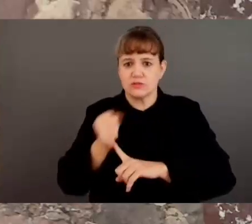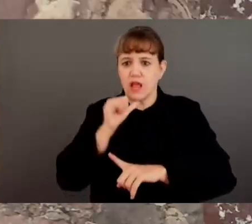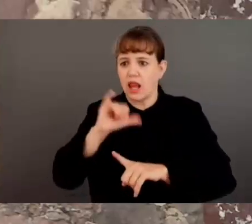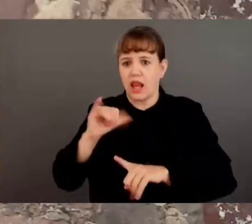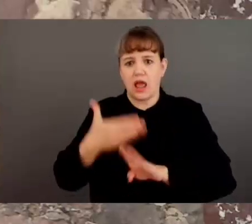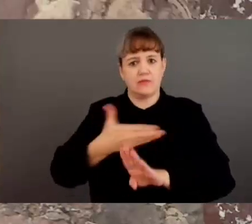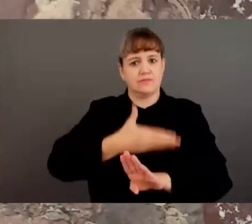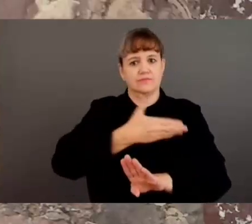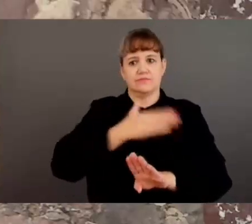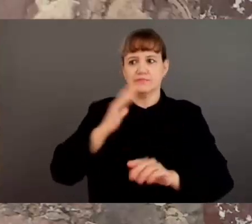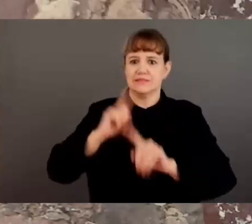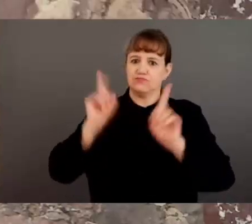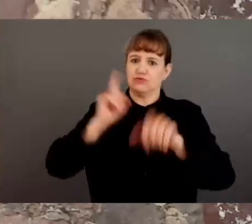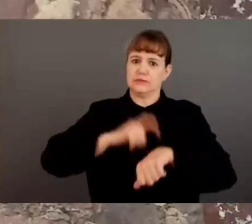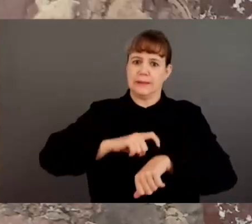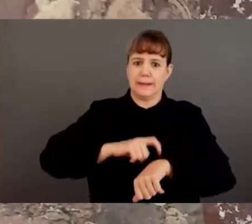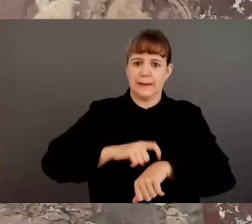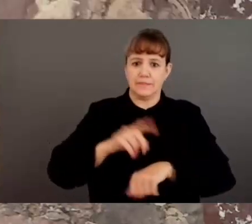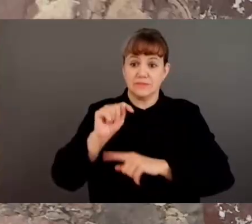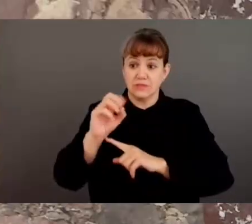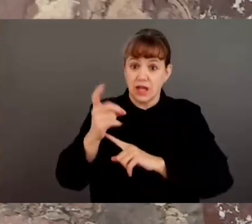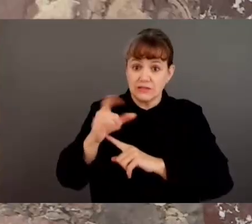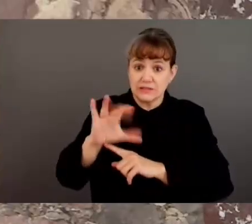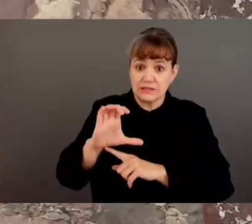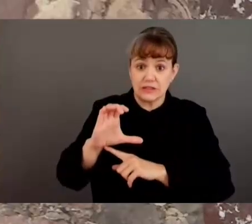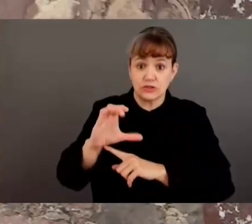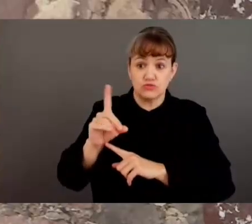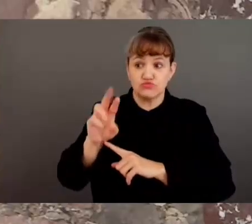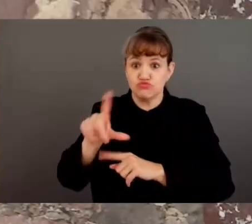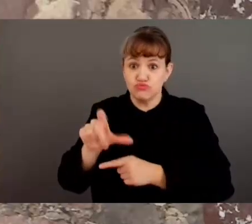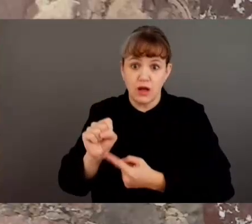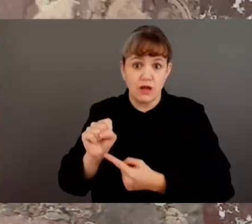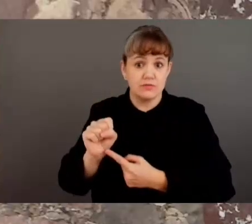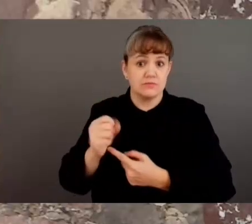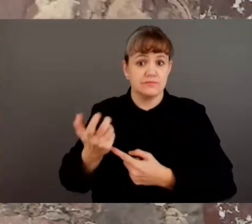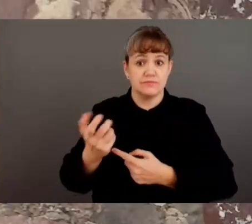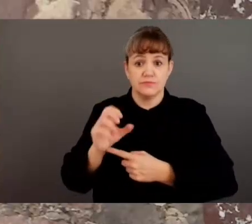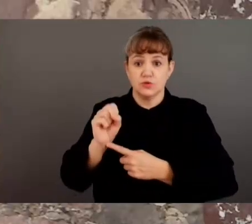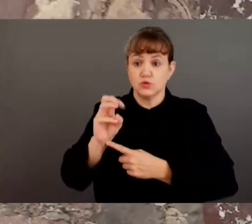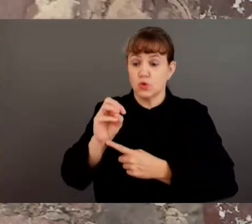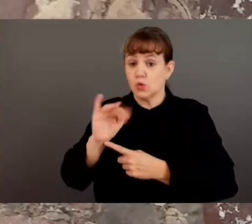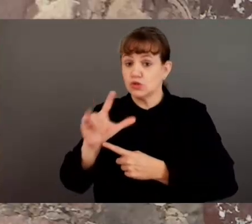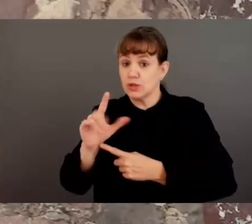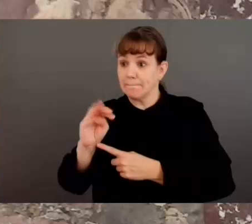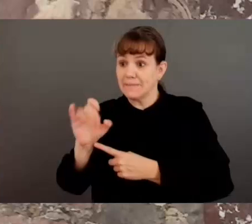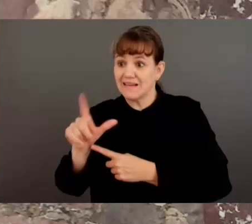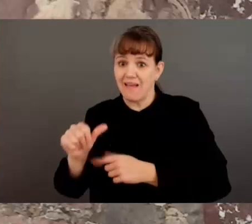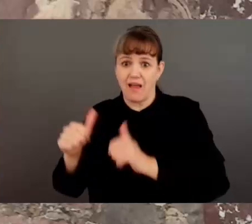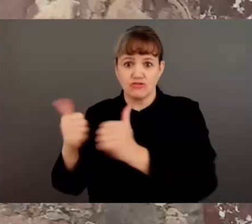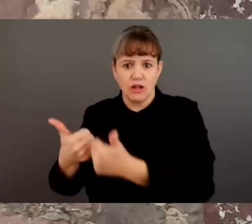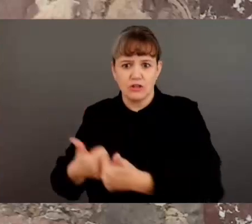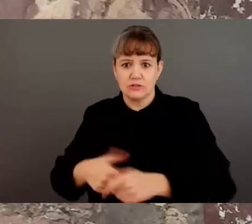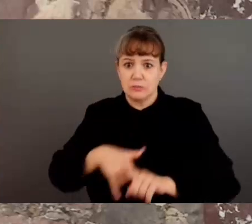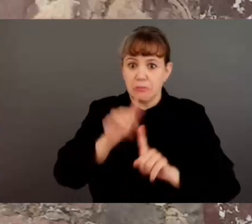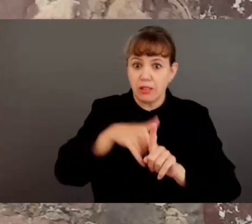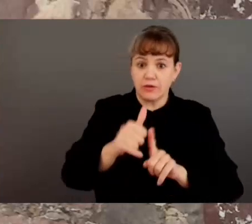social media challenges, bullying online. Member for Richmond Centre.